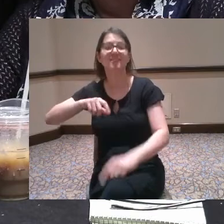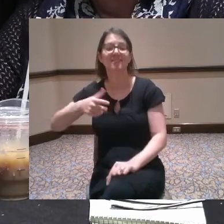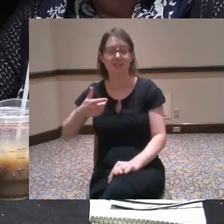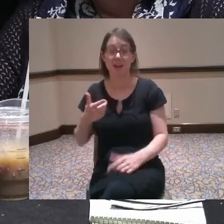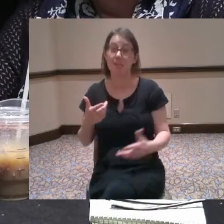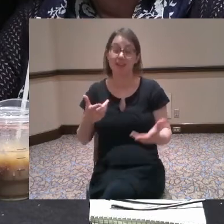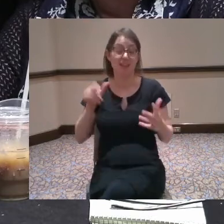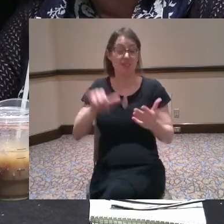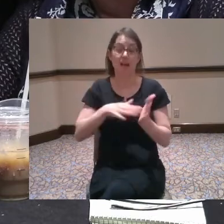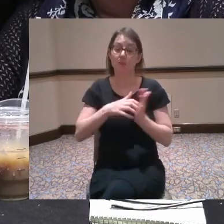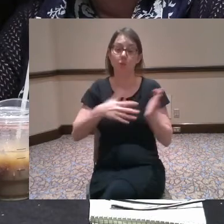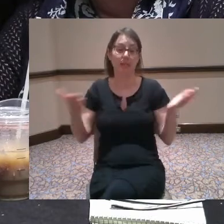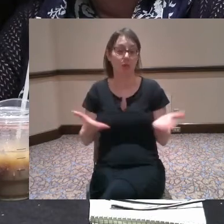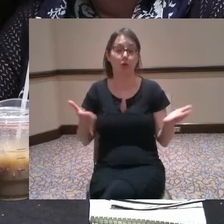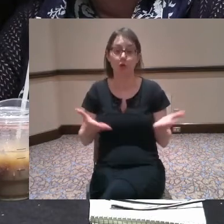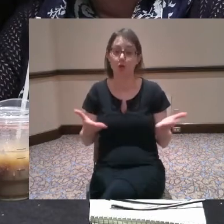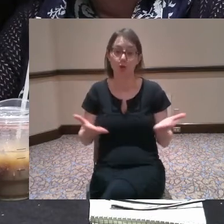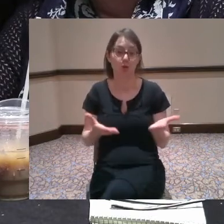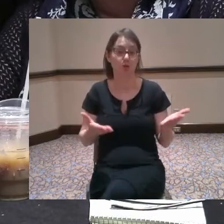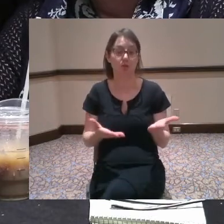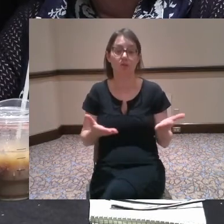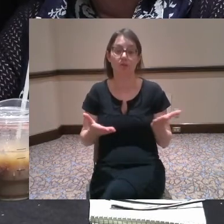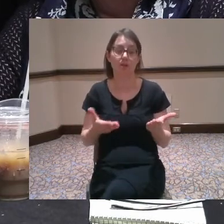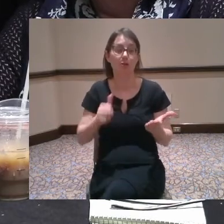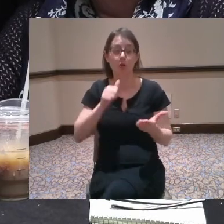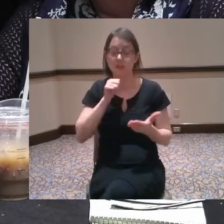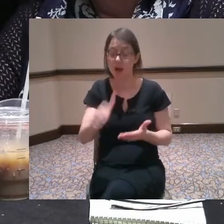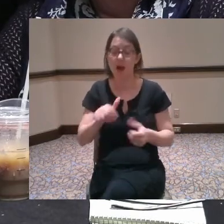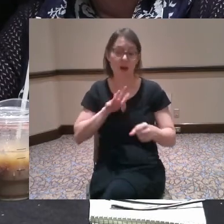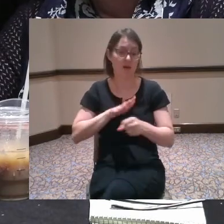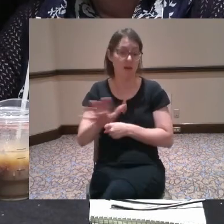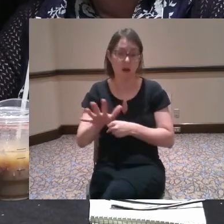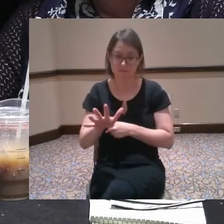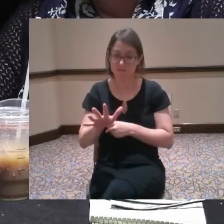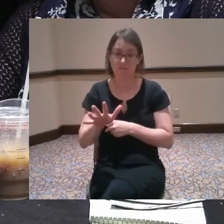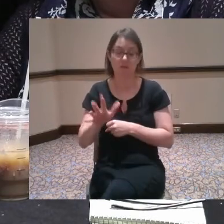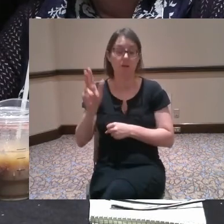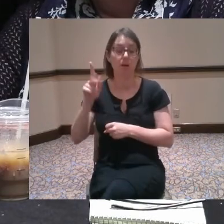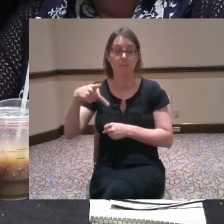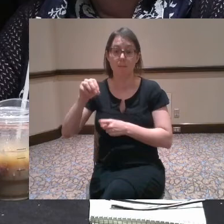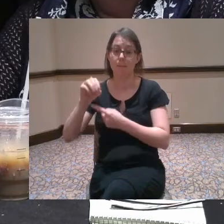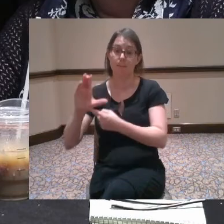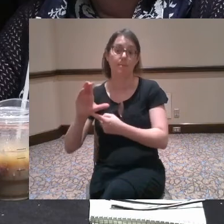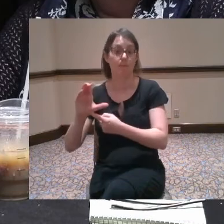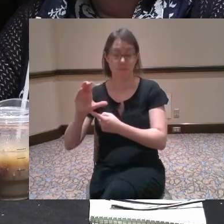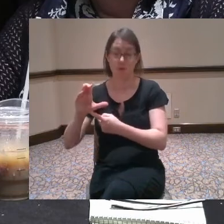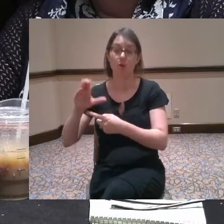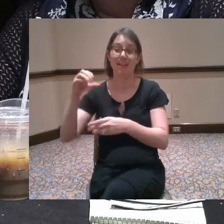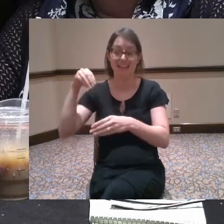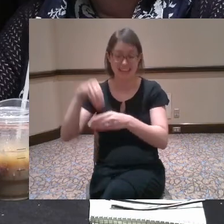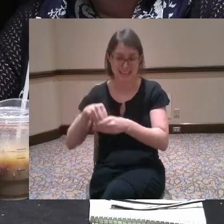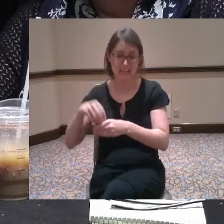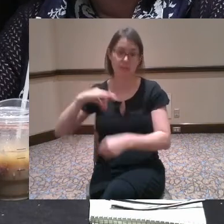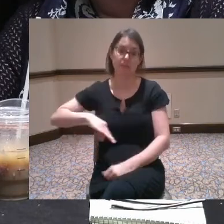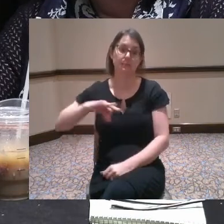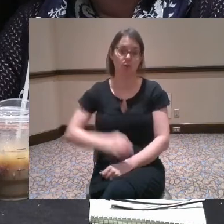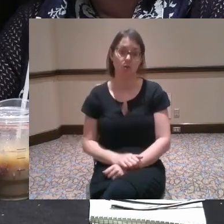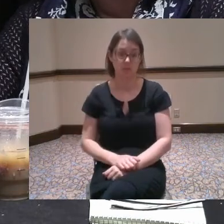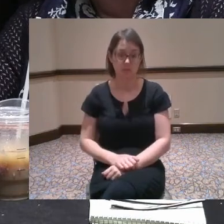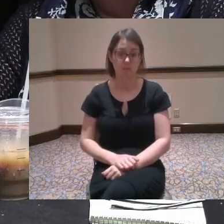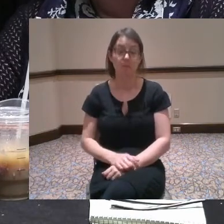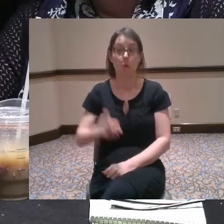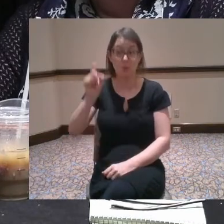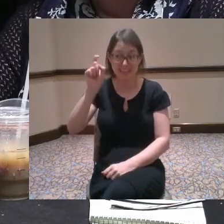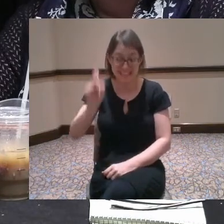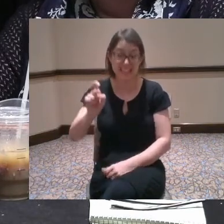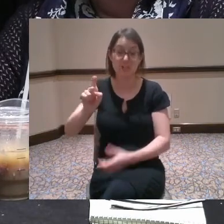a deficit of that population in the arts in Pittsburgh, and we need to start catering to